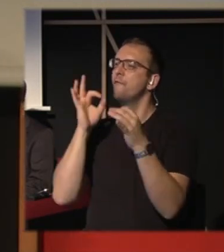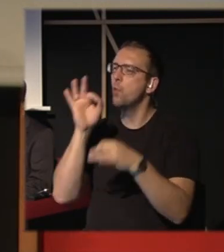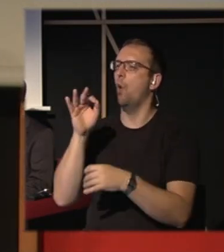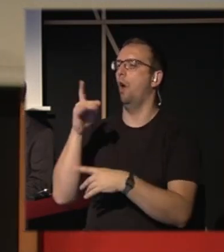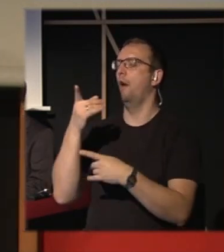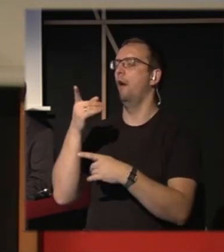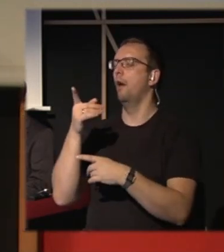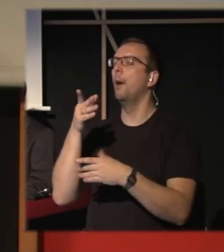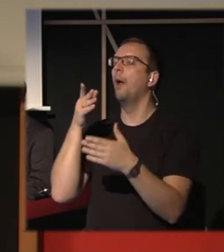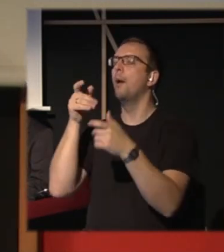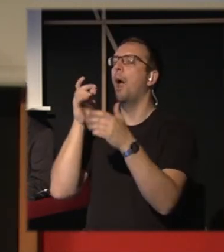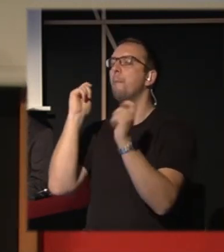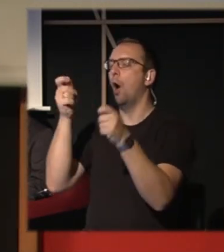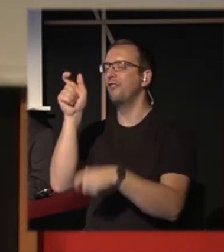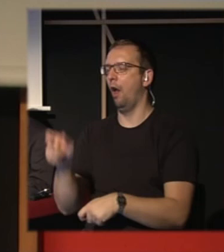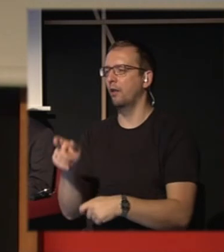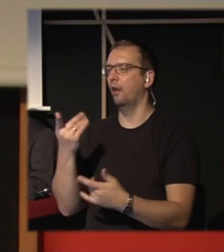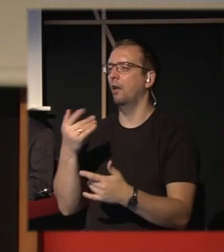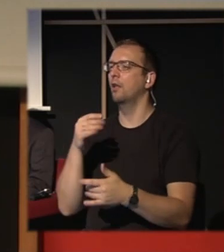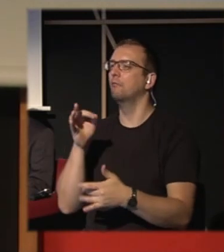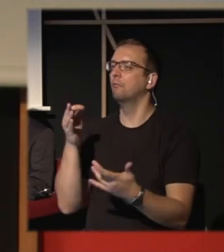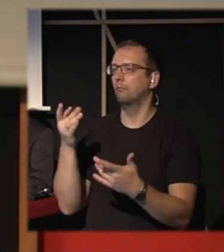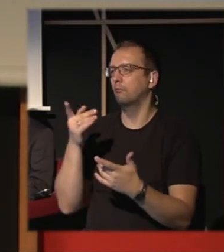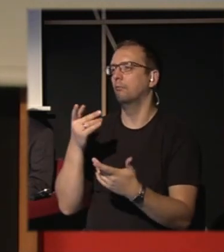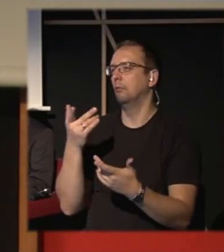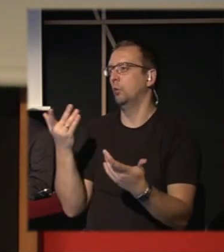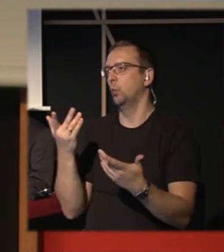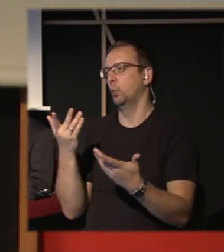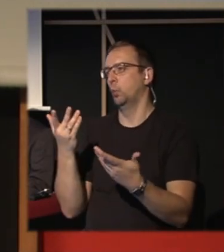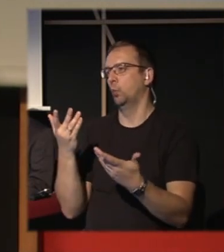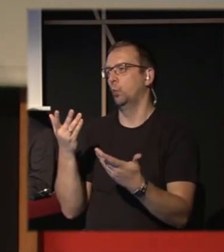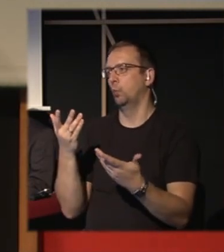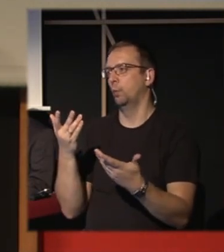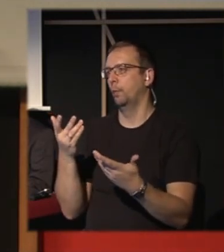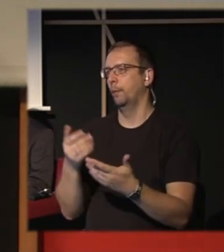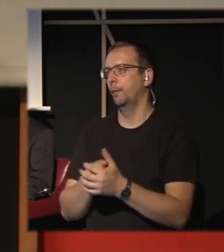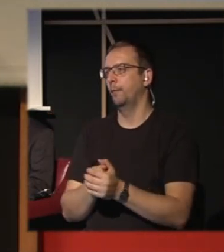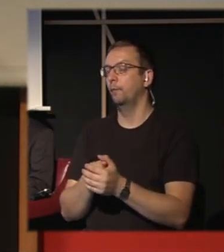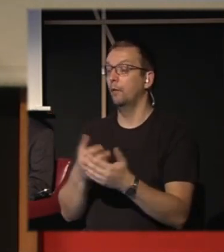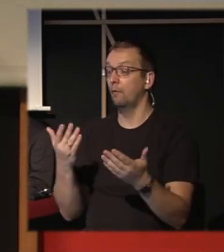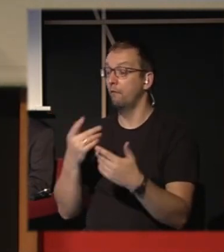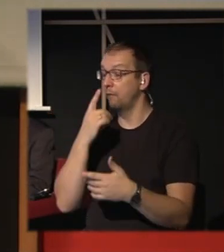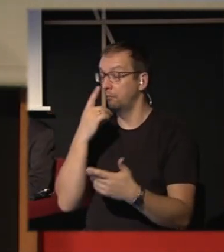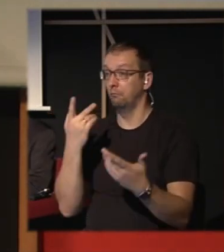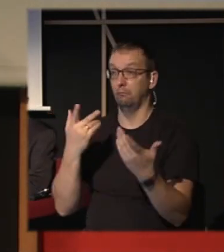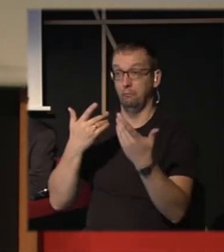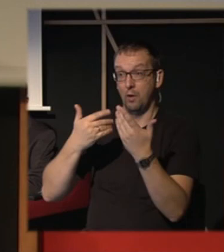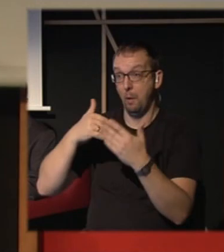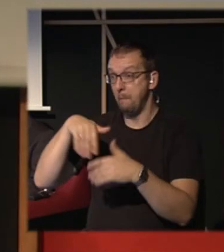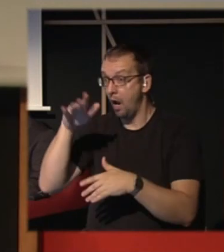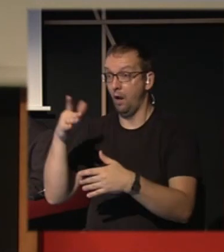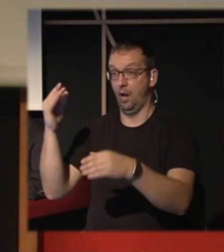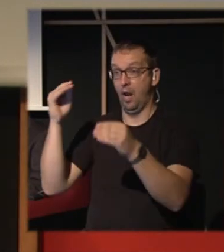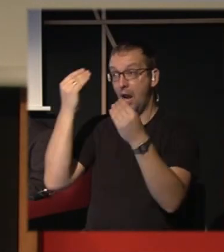you want more resources, there are several ones, but I highly suggest to go on the CAFE DAO portal, which everything is centralized. You'll find